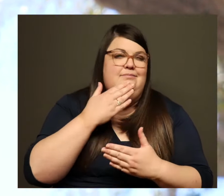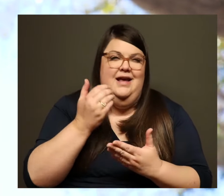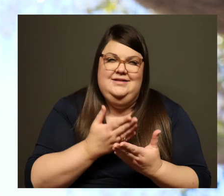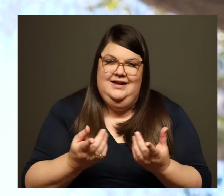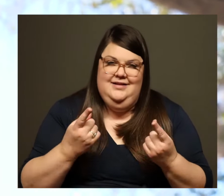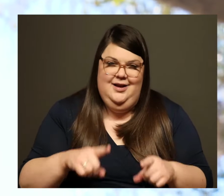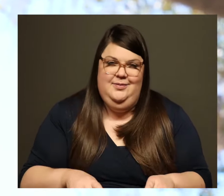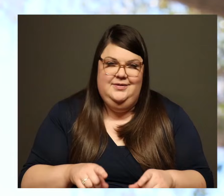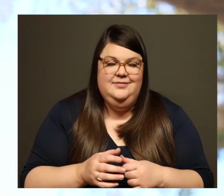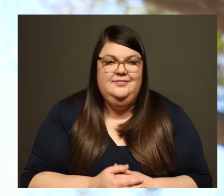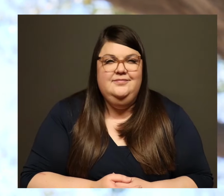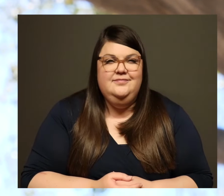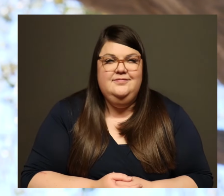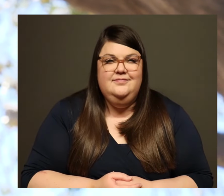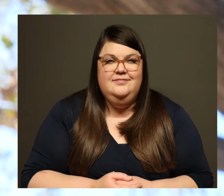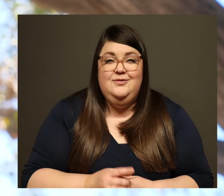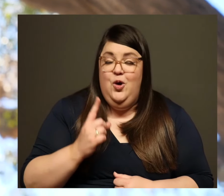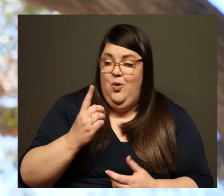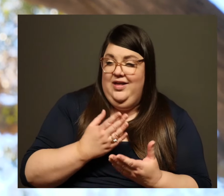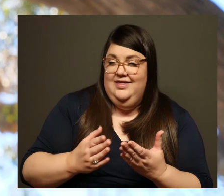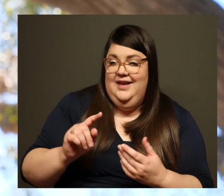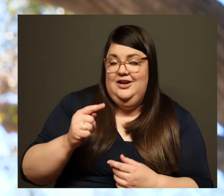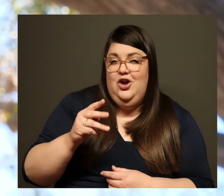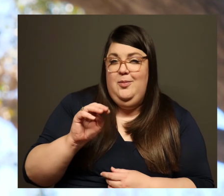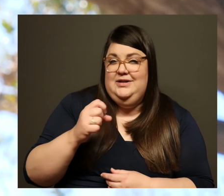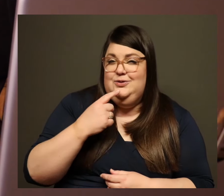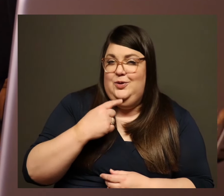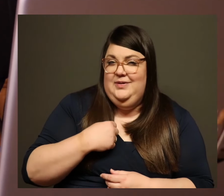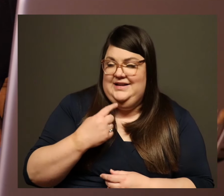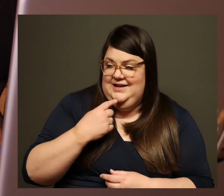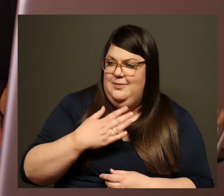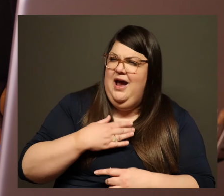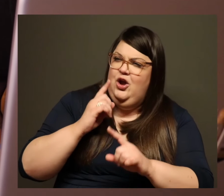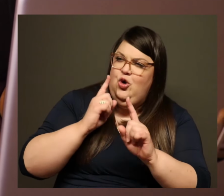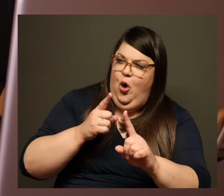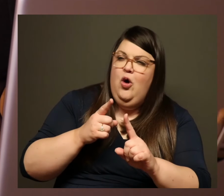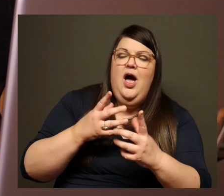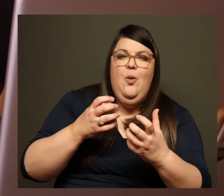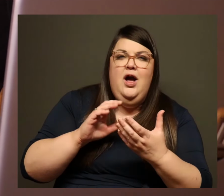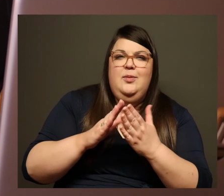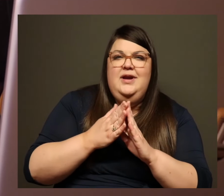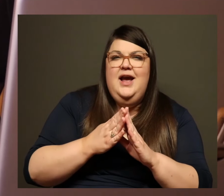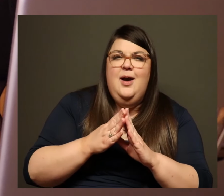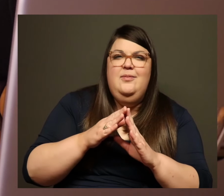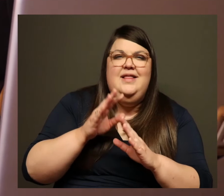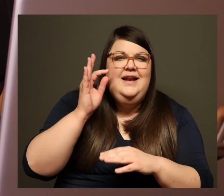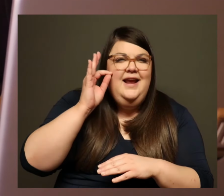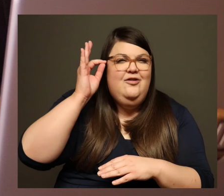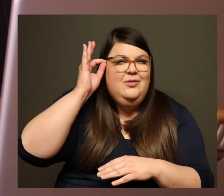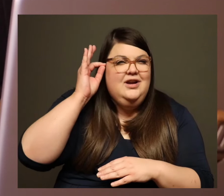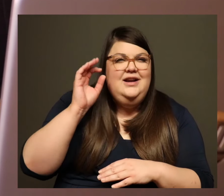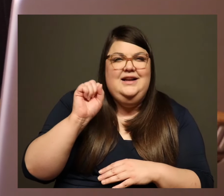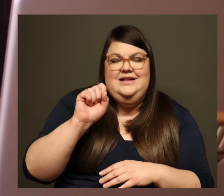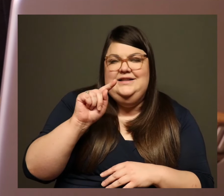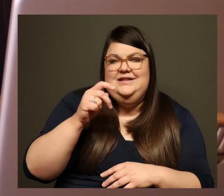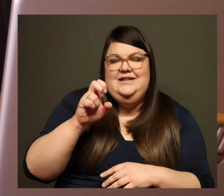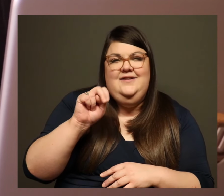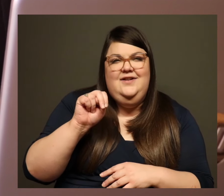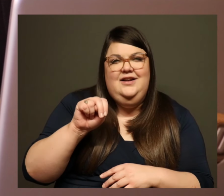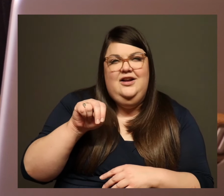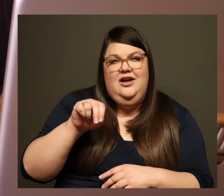happened. One thing Thomas said to me was, my goal is to be the Native Stephen Hawking.